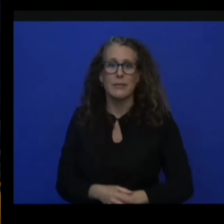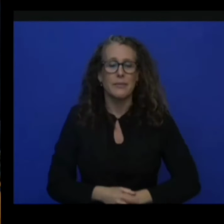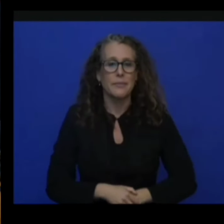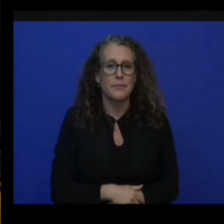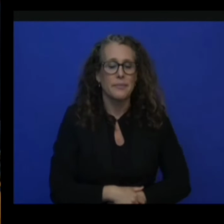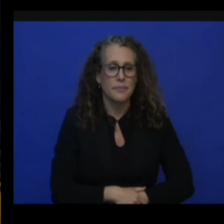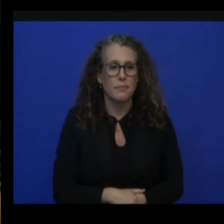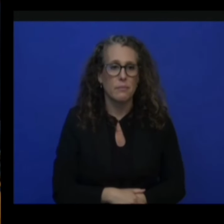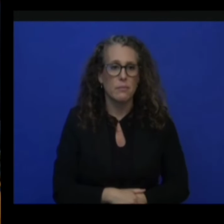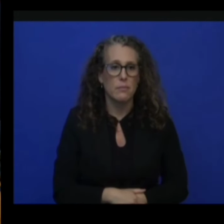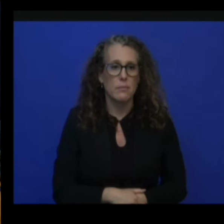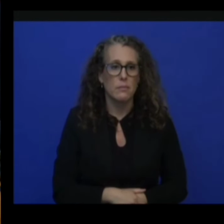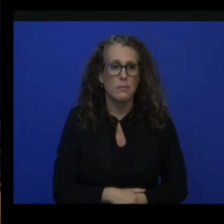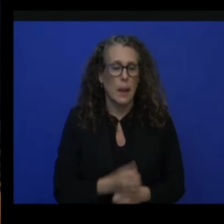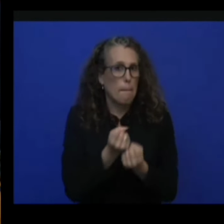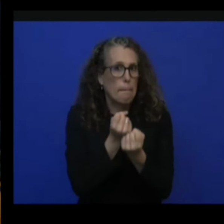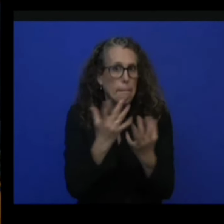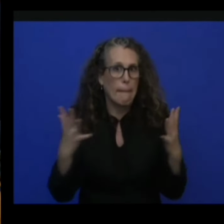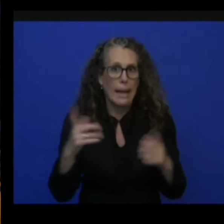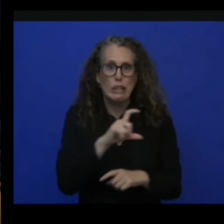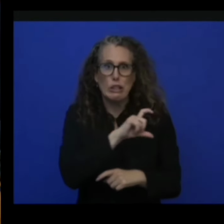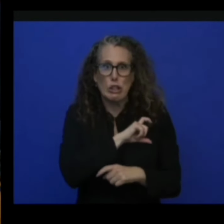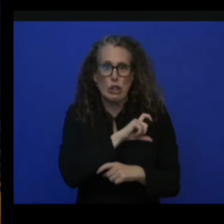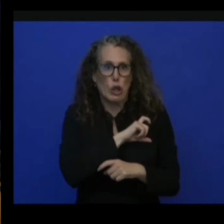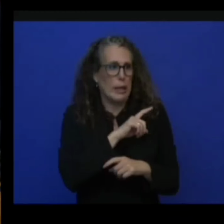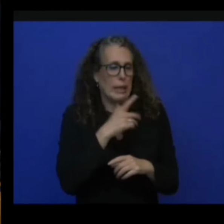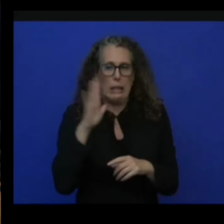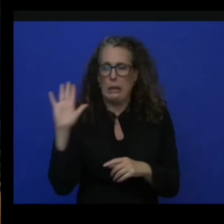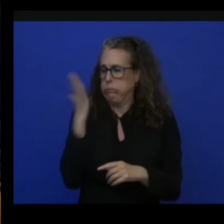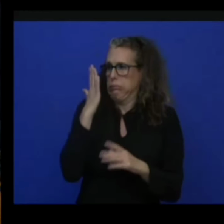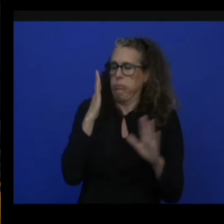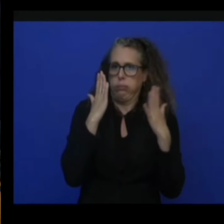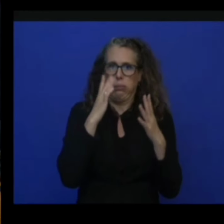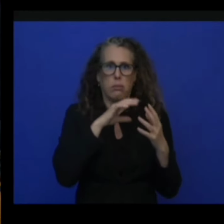risks that are challenging our very